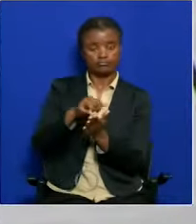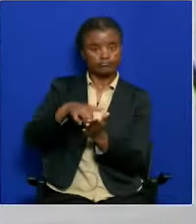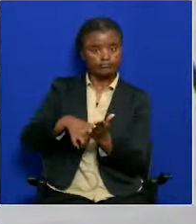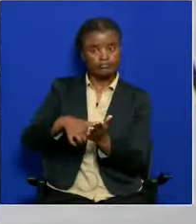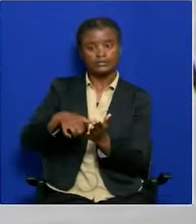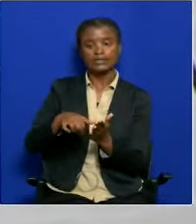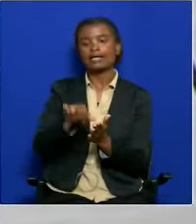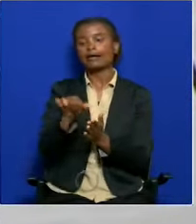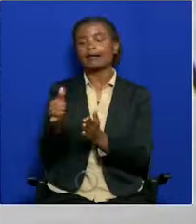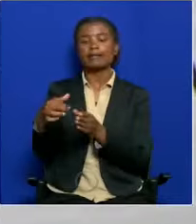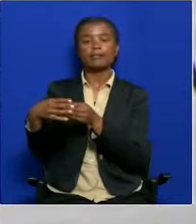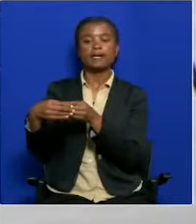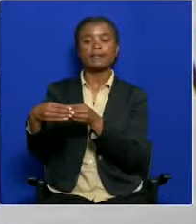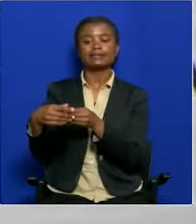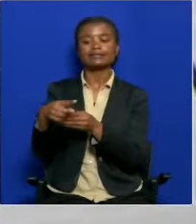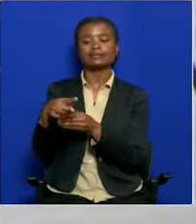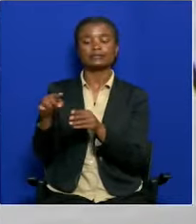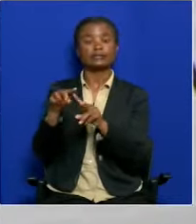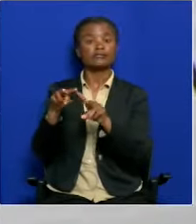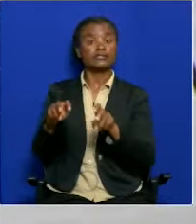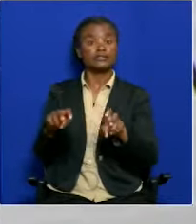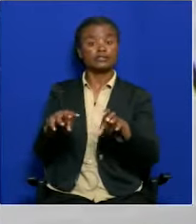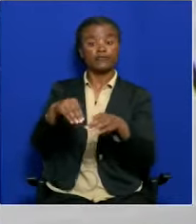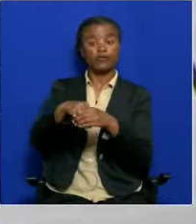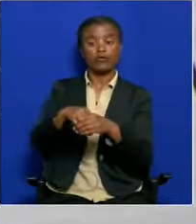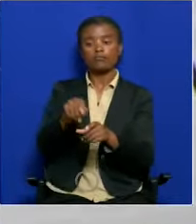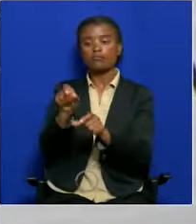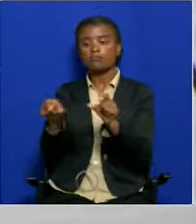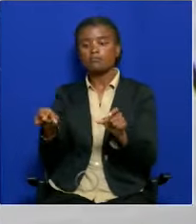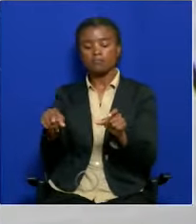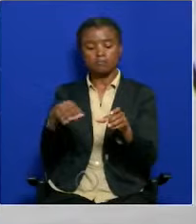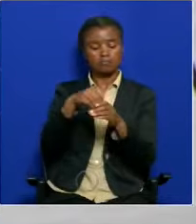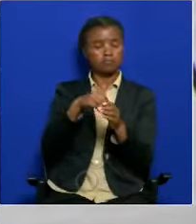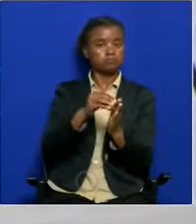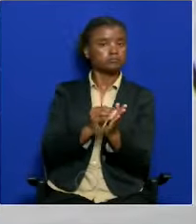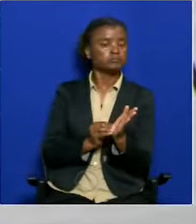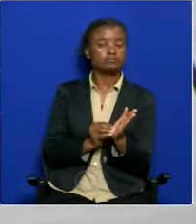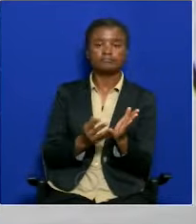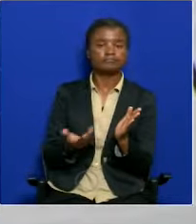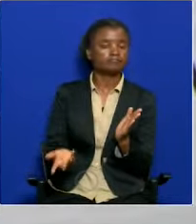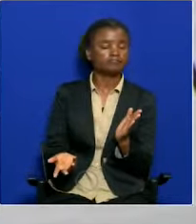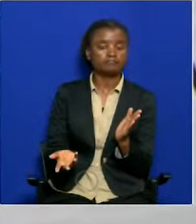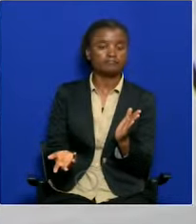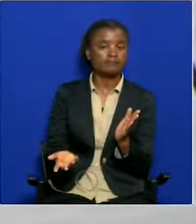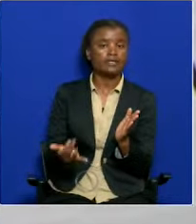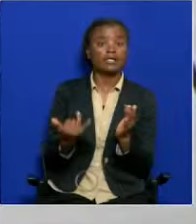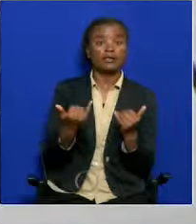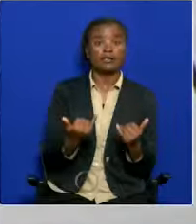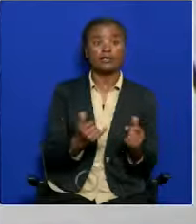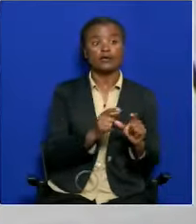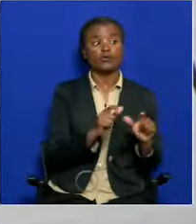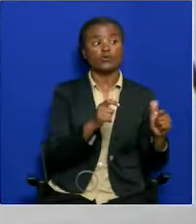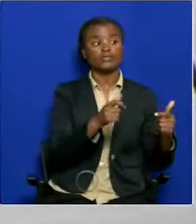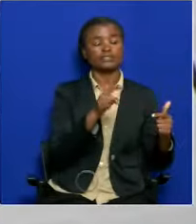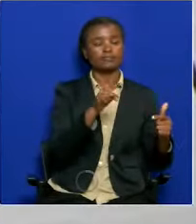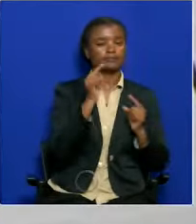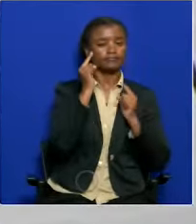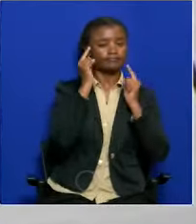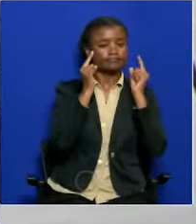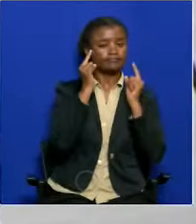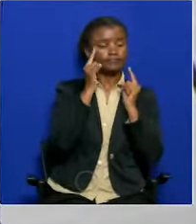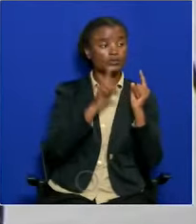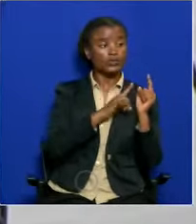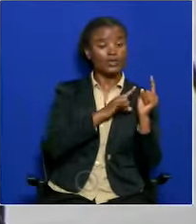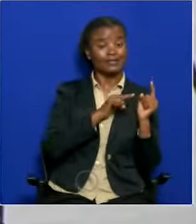the investigation. The Commission may therefore wish to consider circumstances under which the affidavit dated